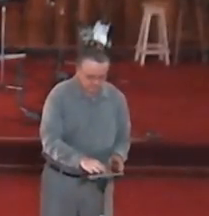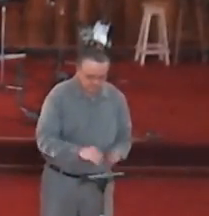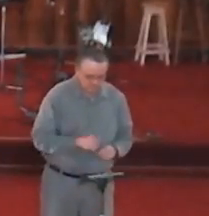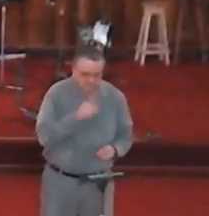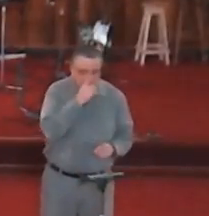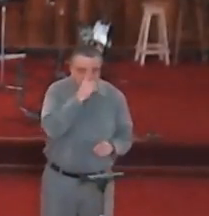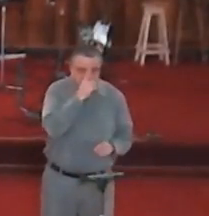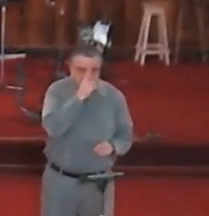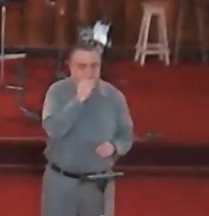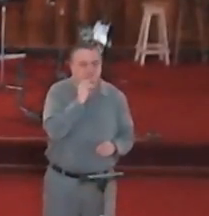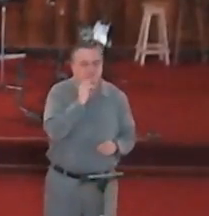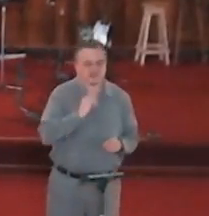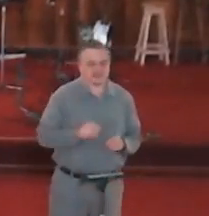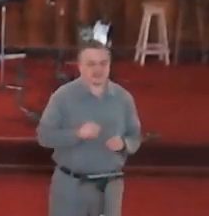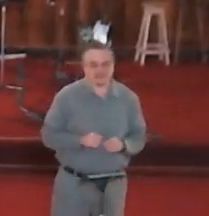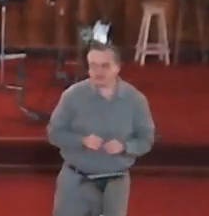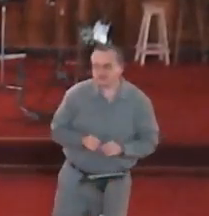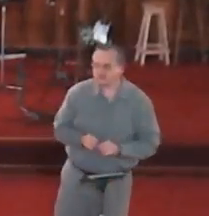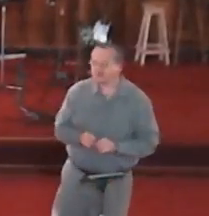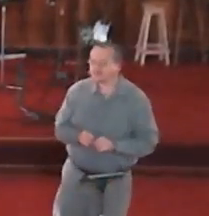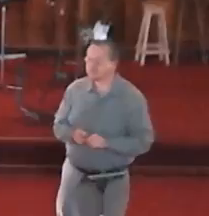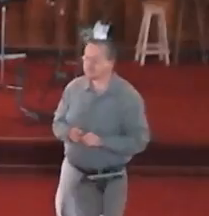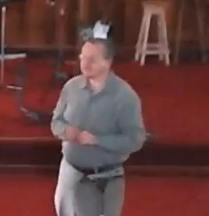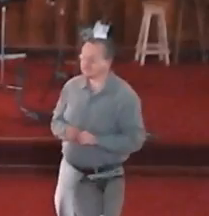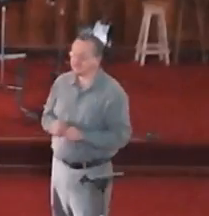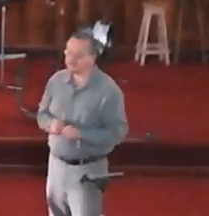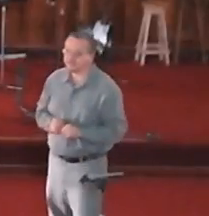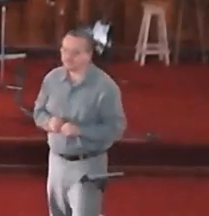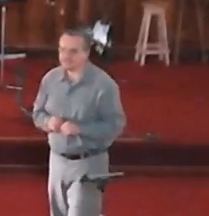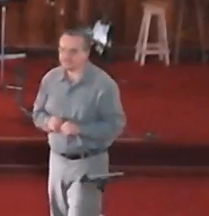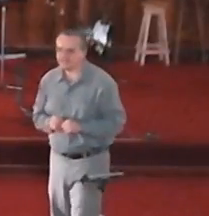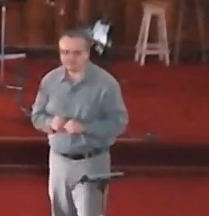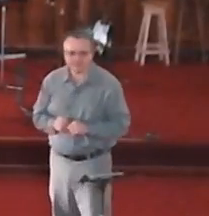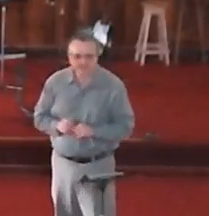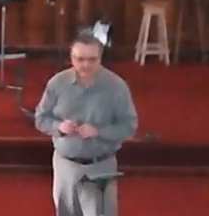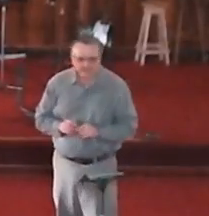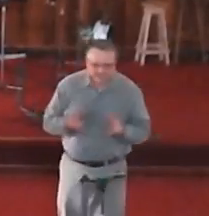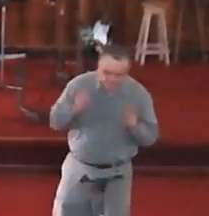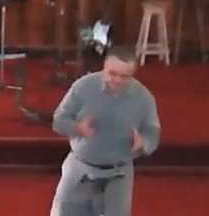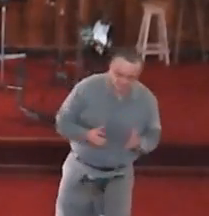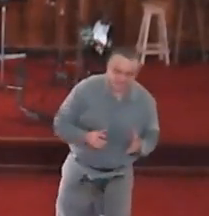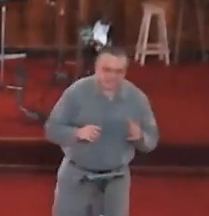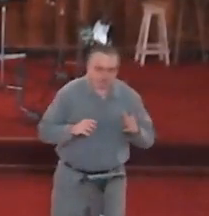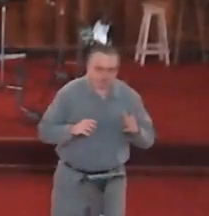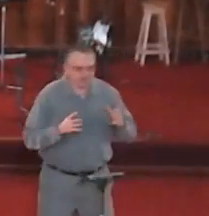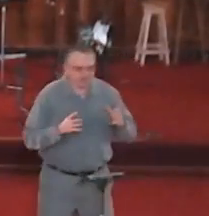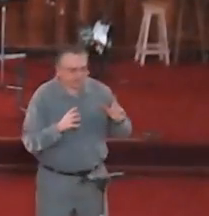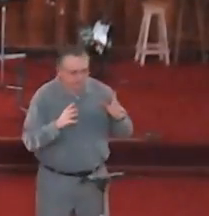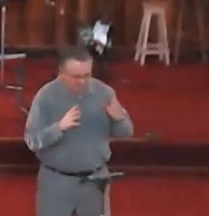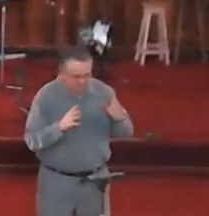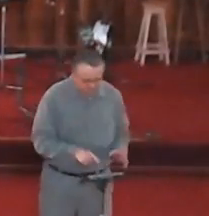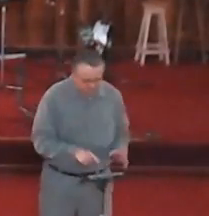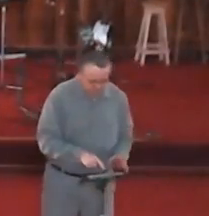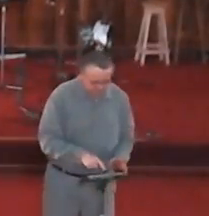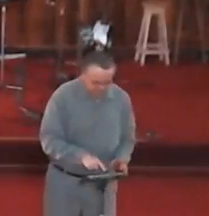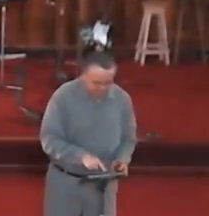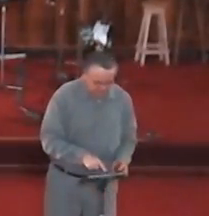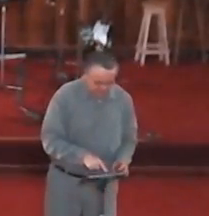Holy Spirit descended on the house of Cornelius, they sent Peter to check it out. Entonces, ahorita vamos a hacer un